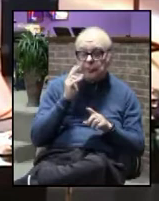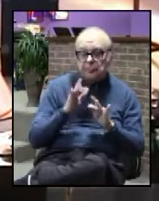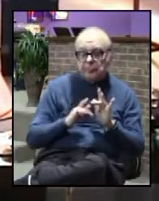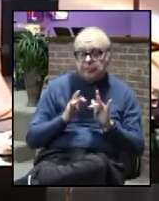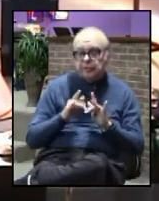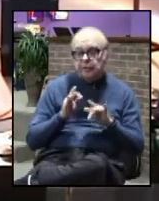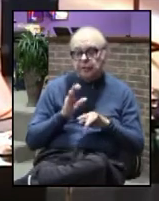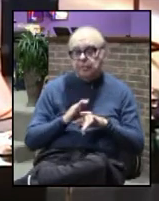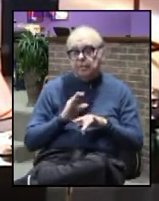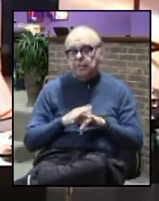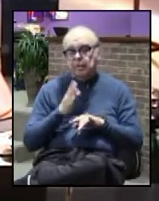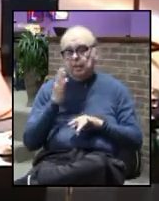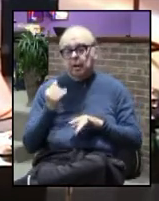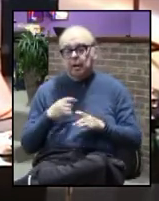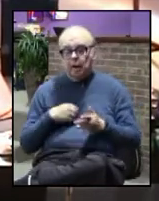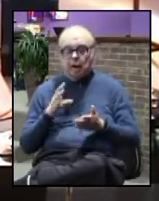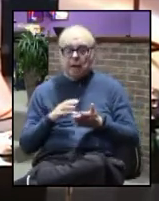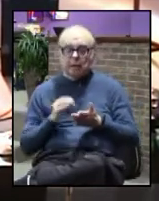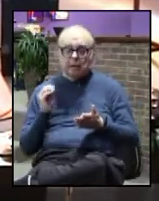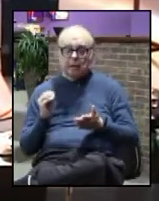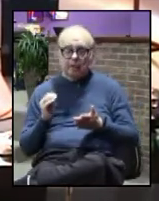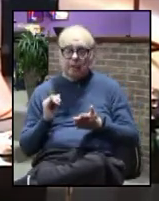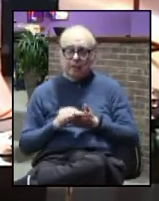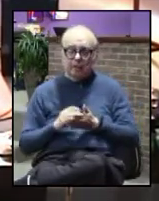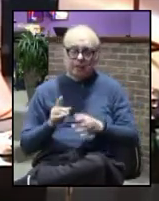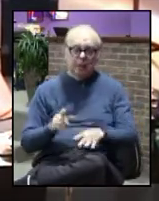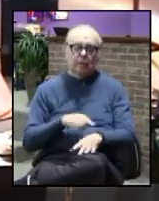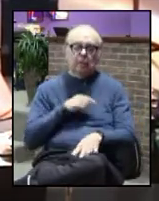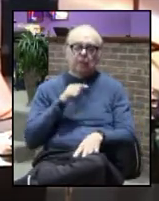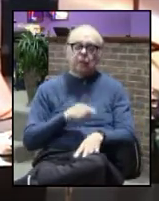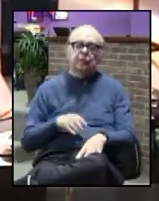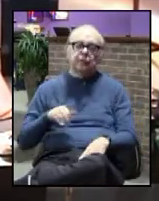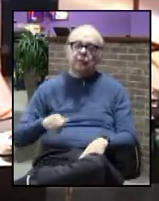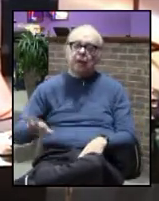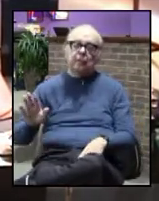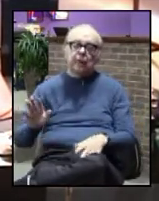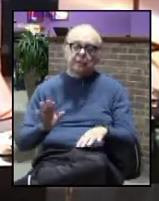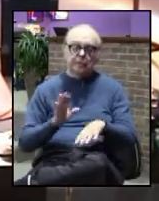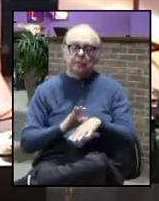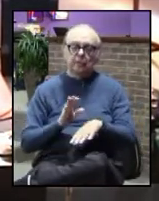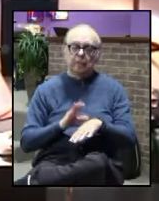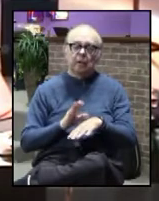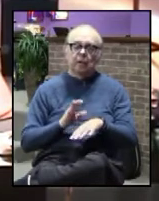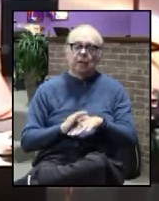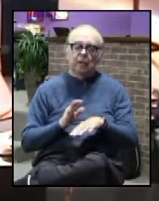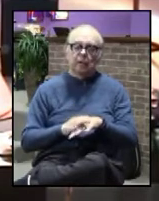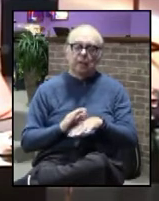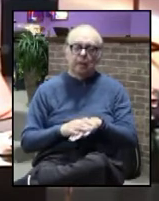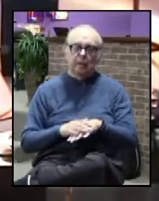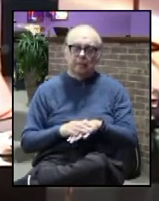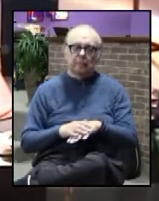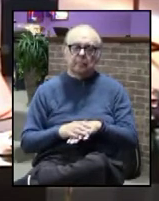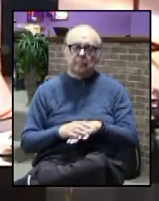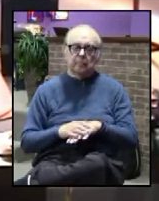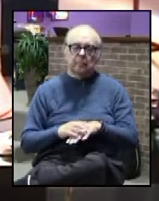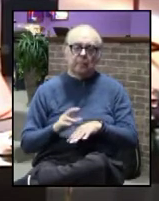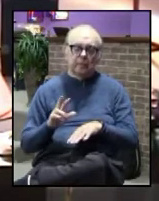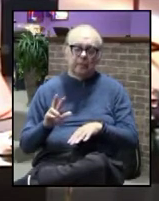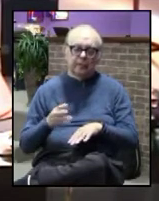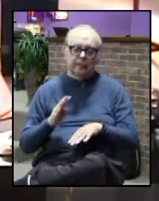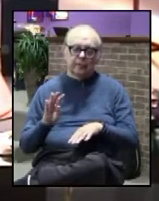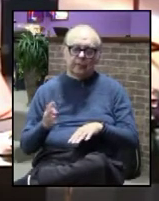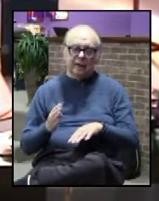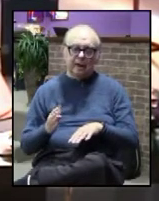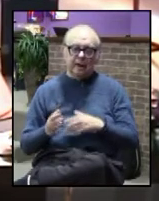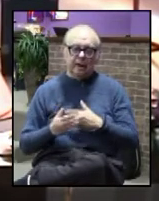Why? Because I learned the longer you stay away, the third service gets easier to stay. The fourth